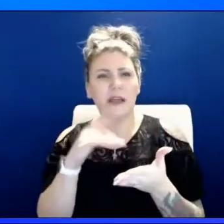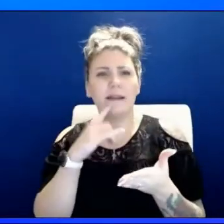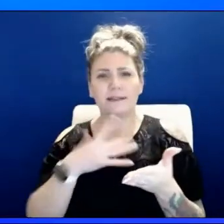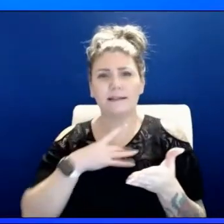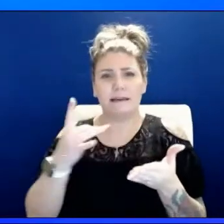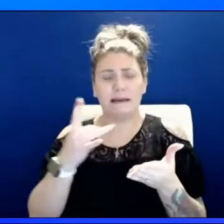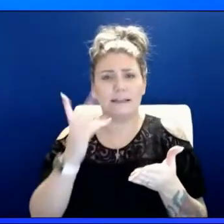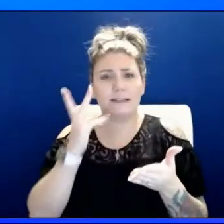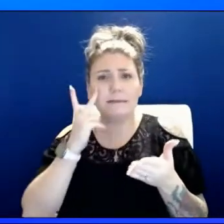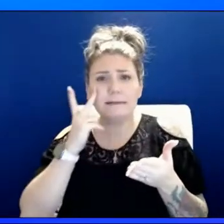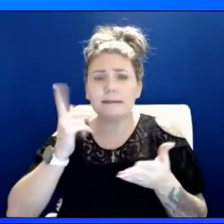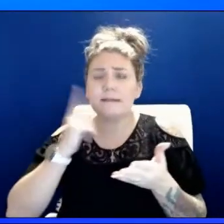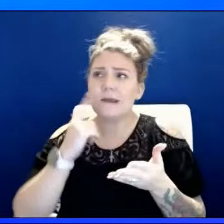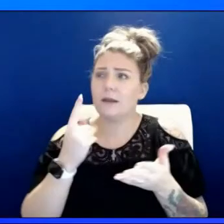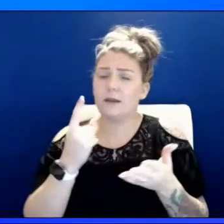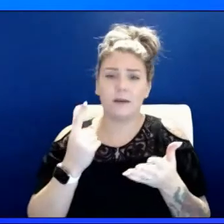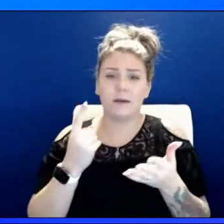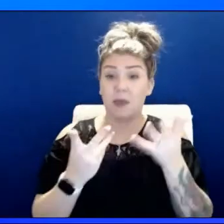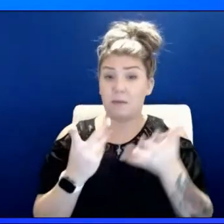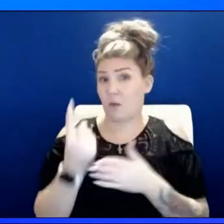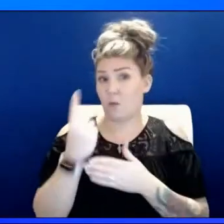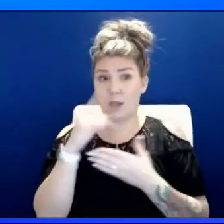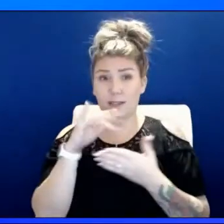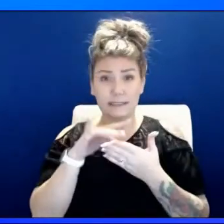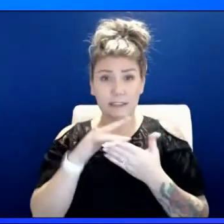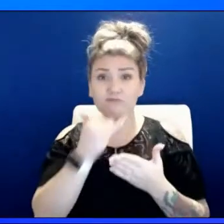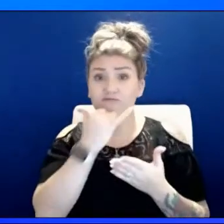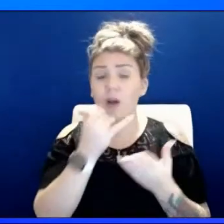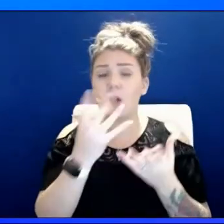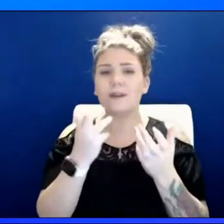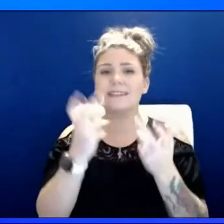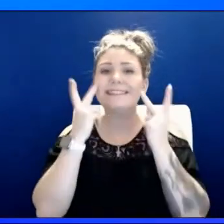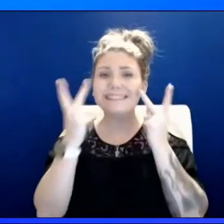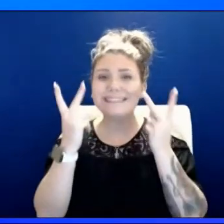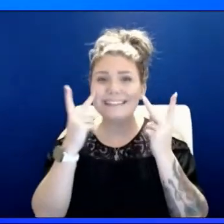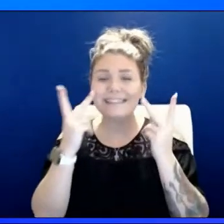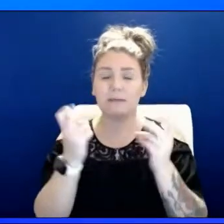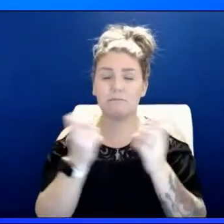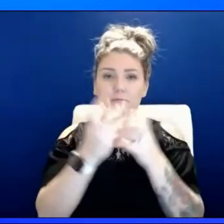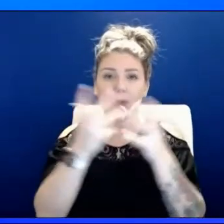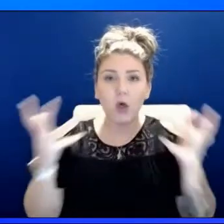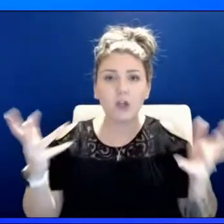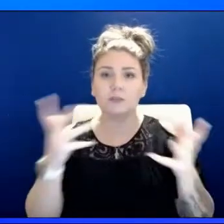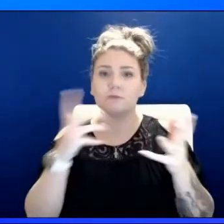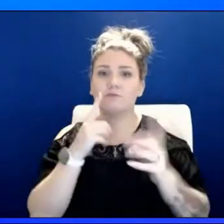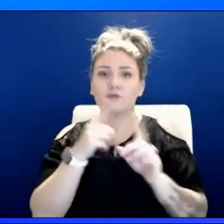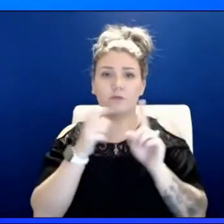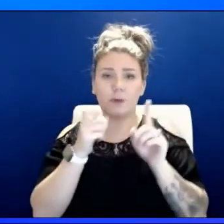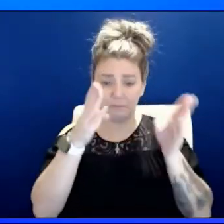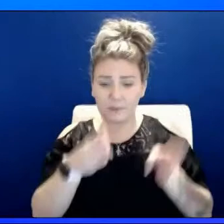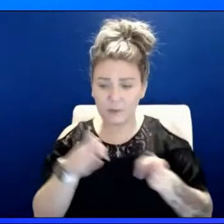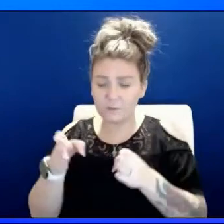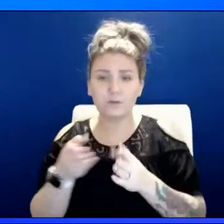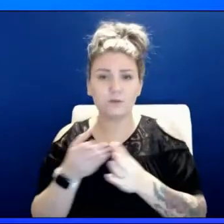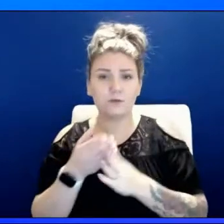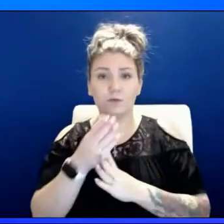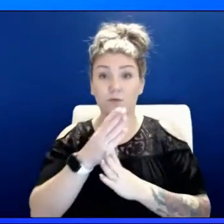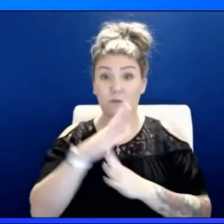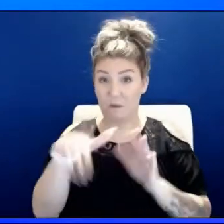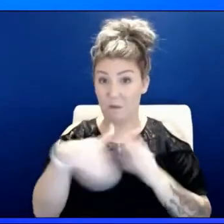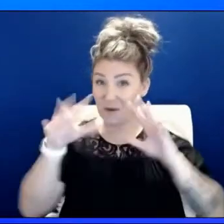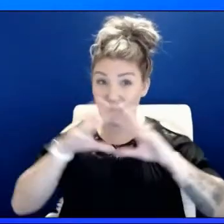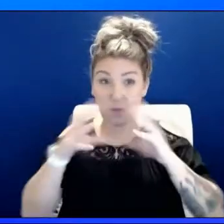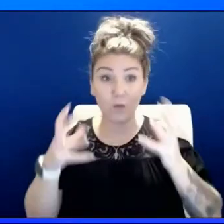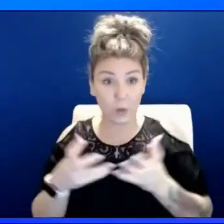these studies is wrong, and so I'd like to see multiple studies done by individuals across the world, potentially, or